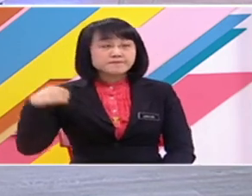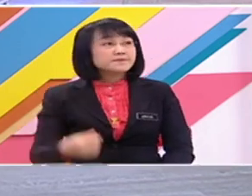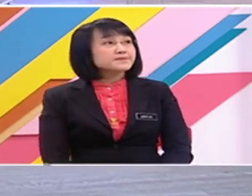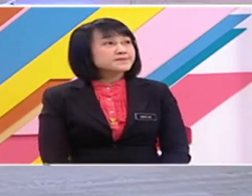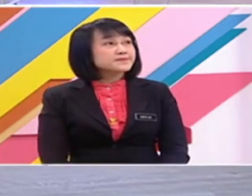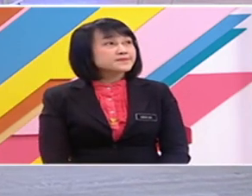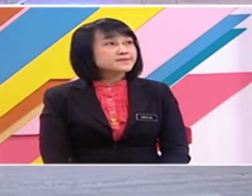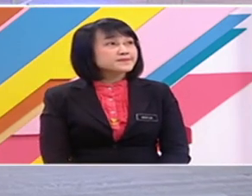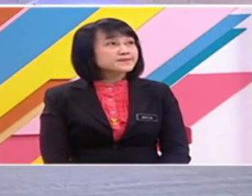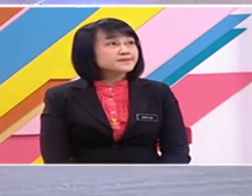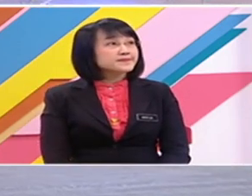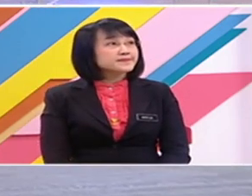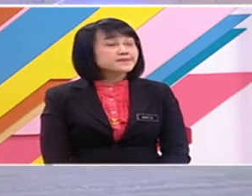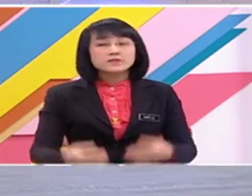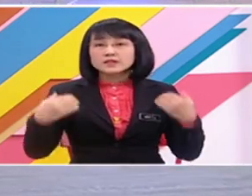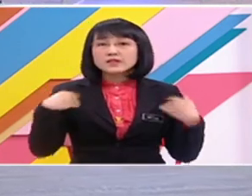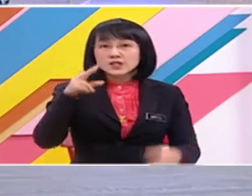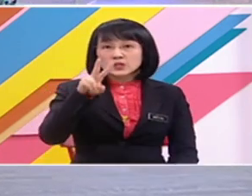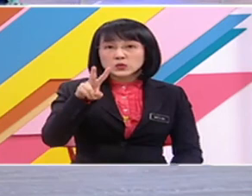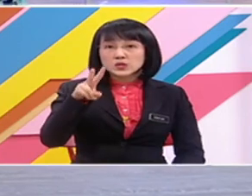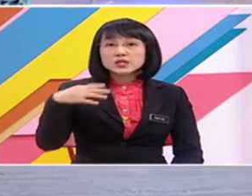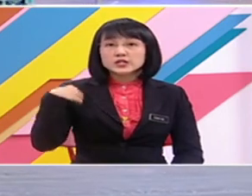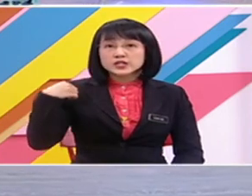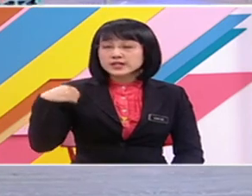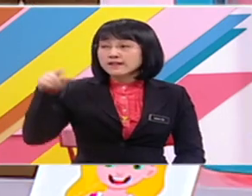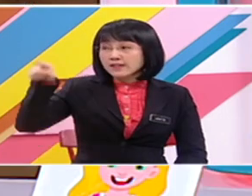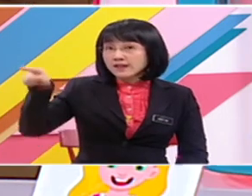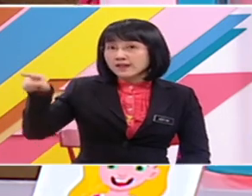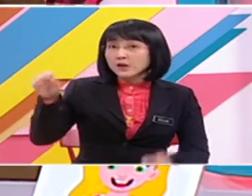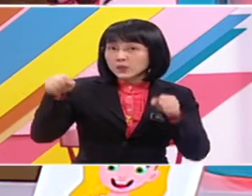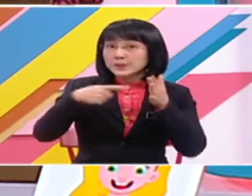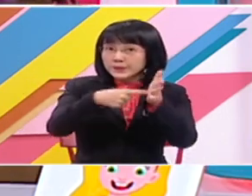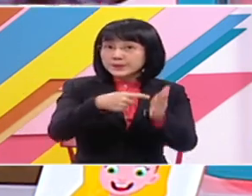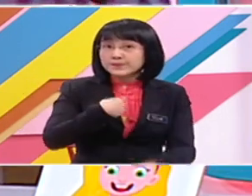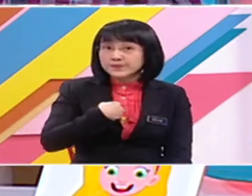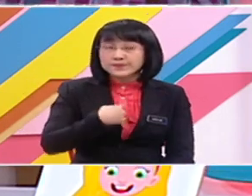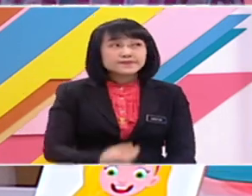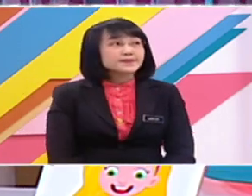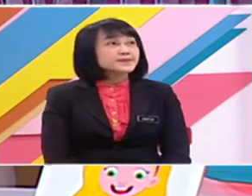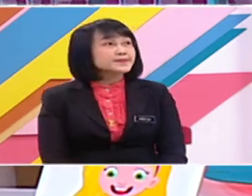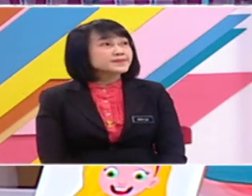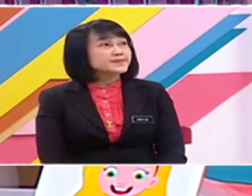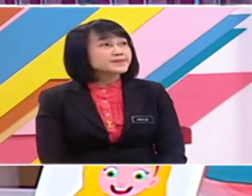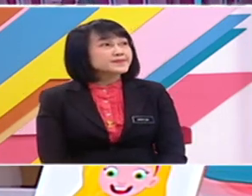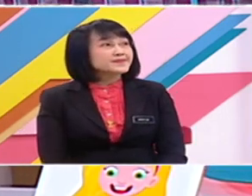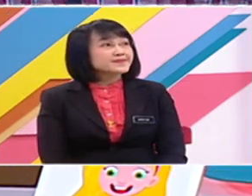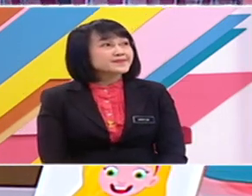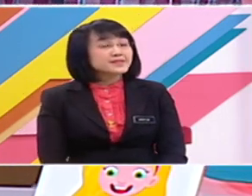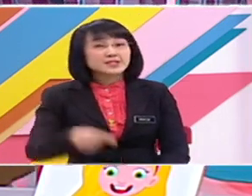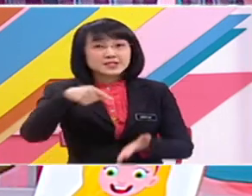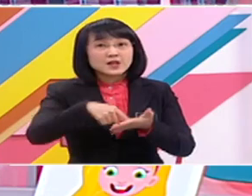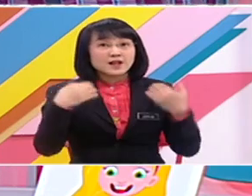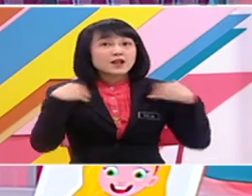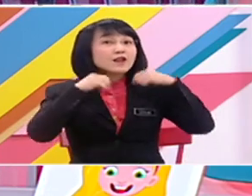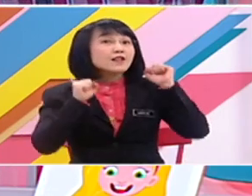two shirts. Okay. Can you show me? All right, both of them, yeah, teacher. Yes, both of them. I think it's this one because it has a collar and a